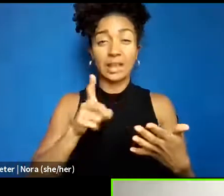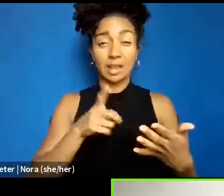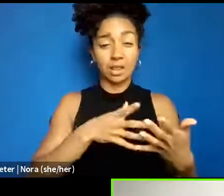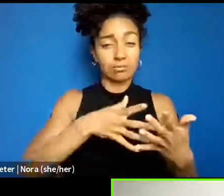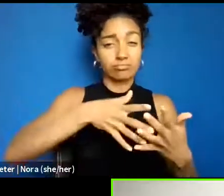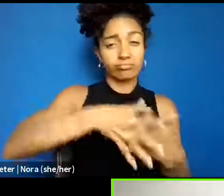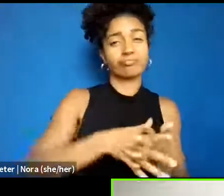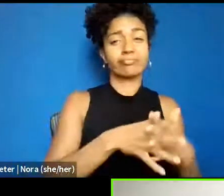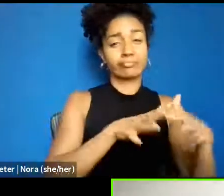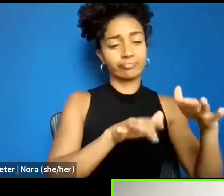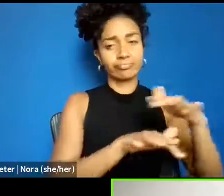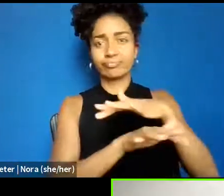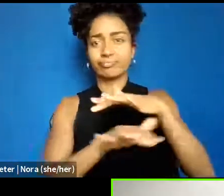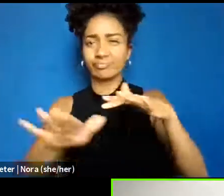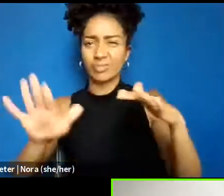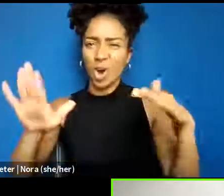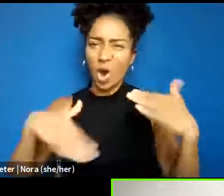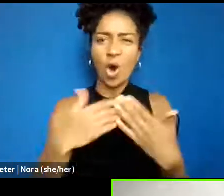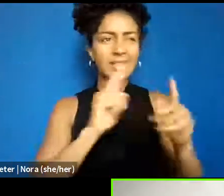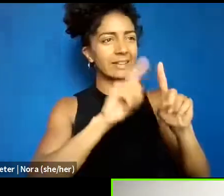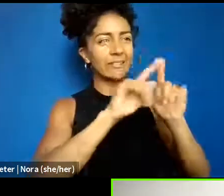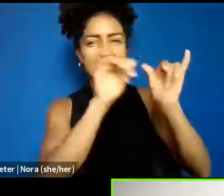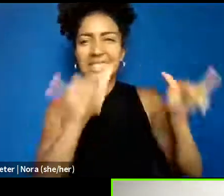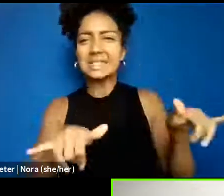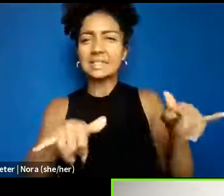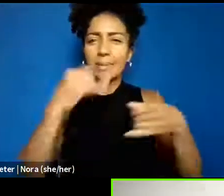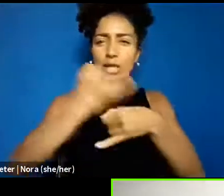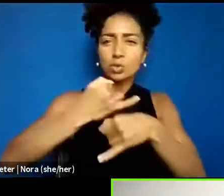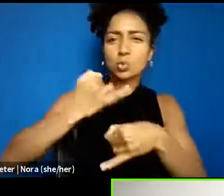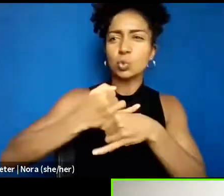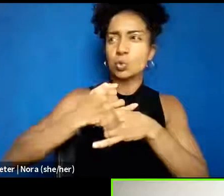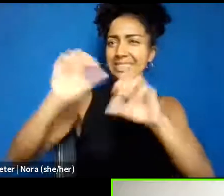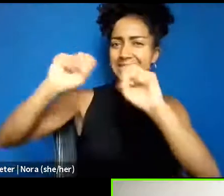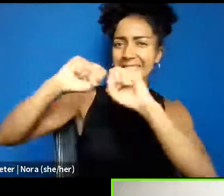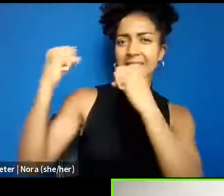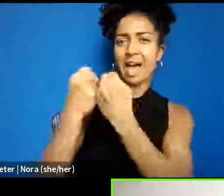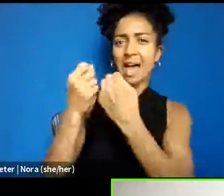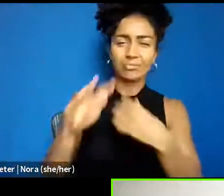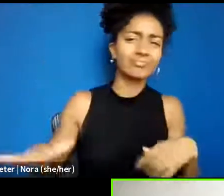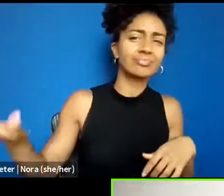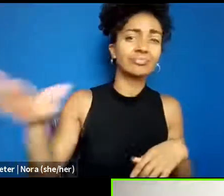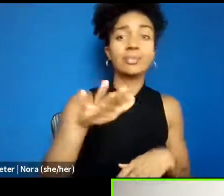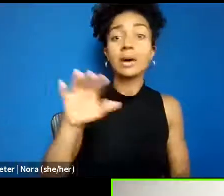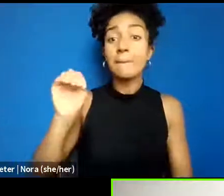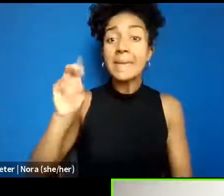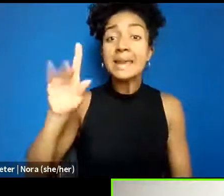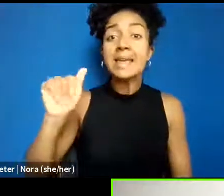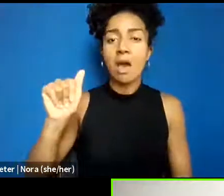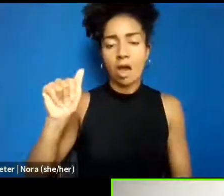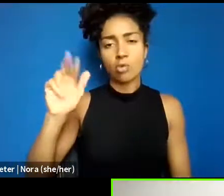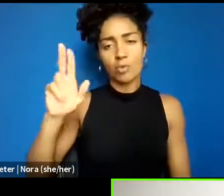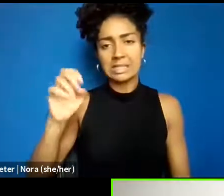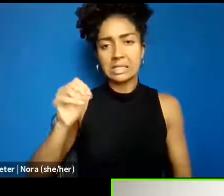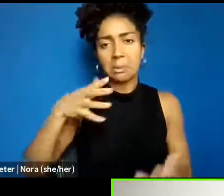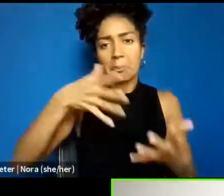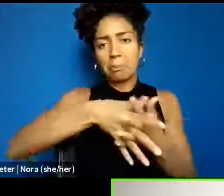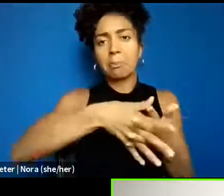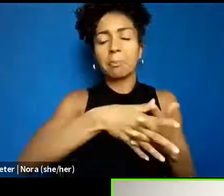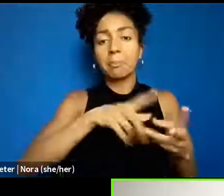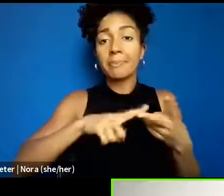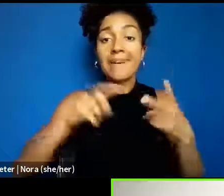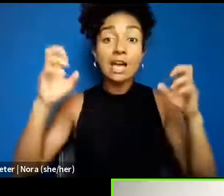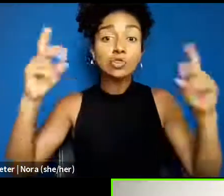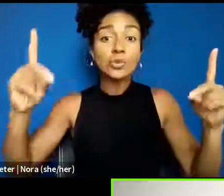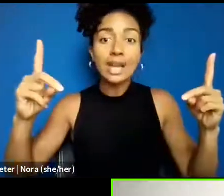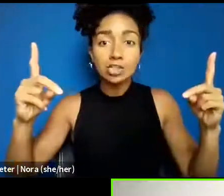exist in the societies that we live in. It's embedded in our media. It's embedded in education. It's embedded in the